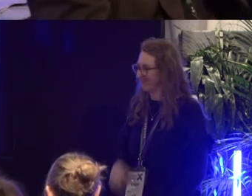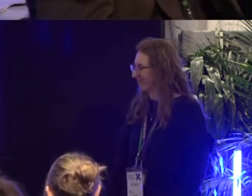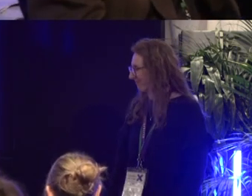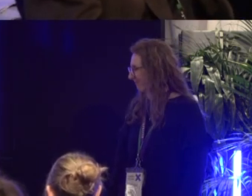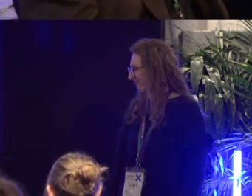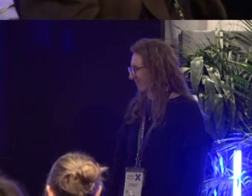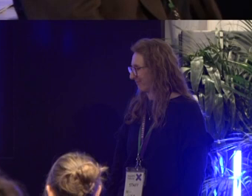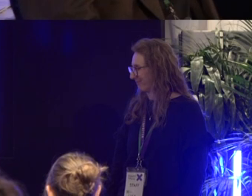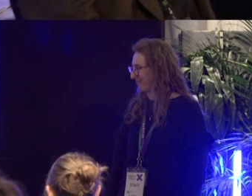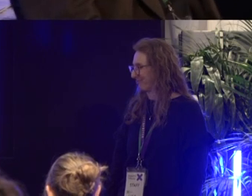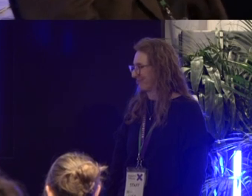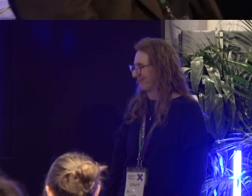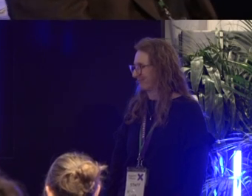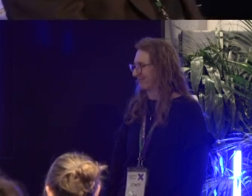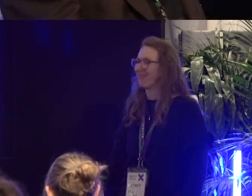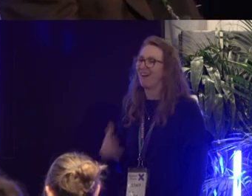I love that.